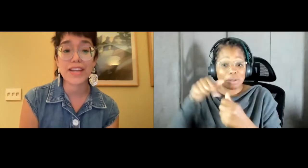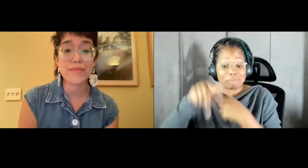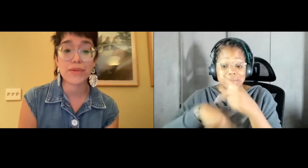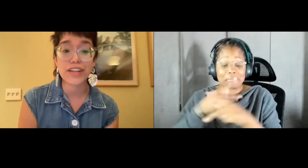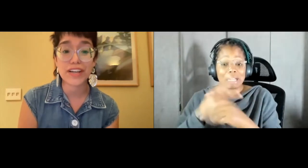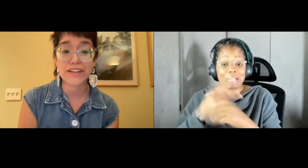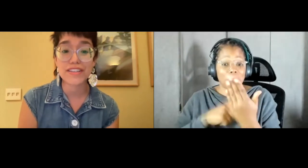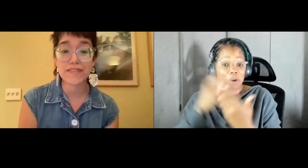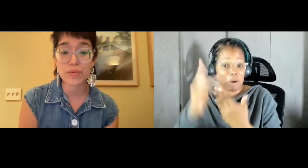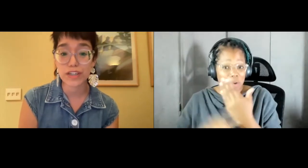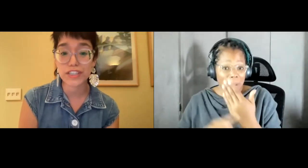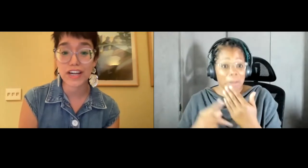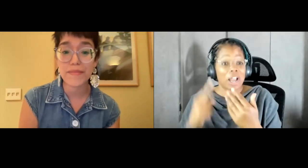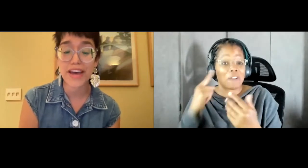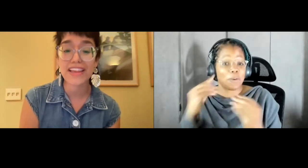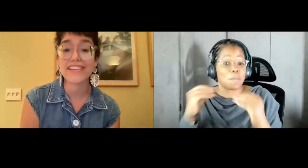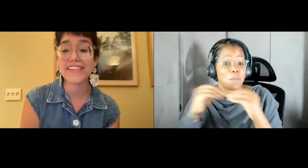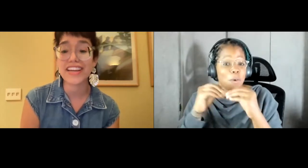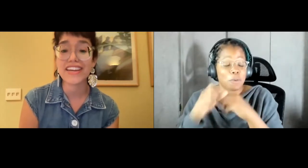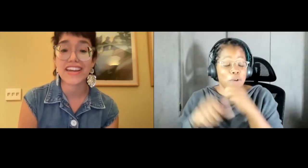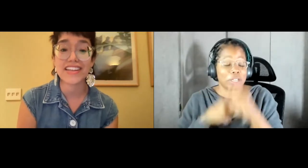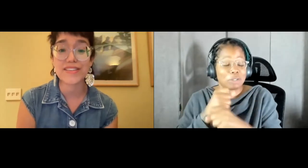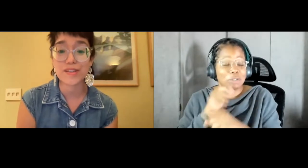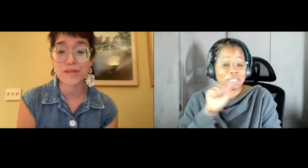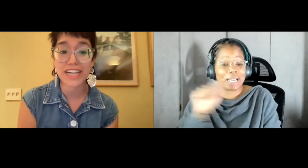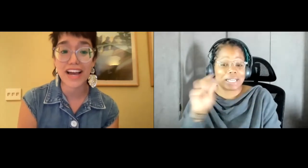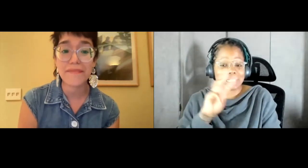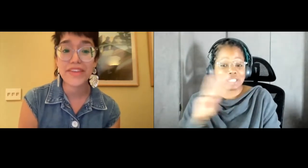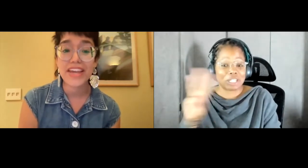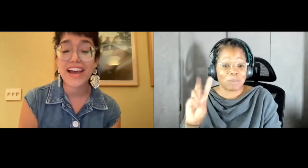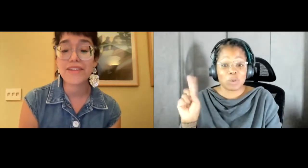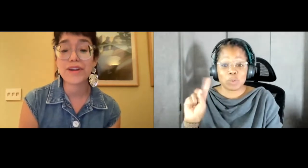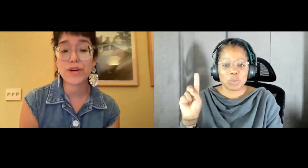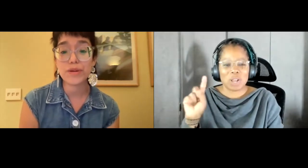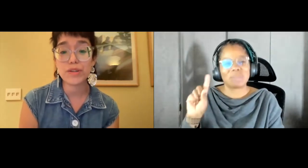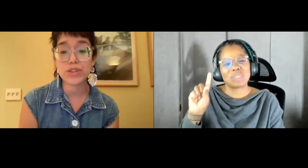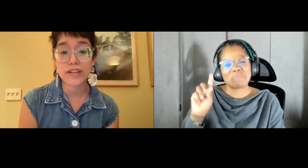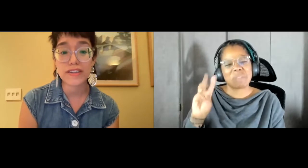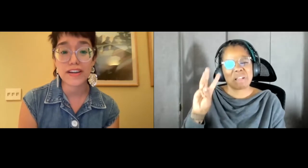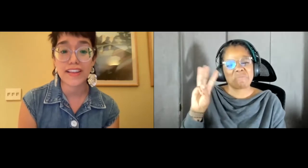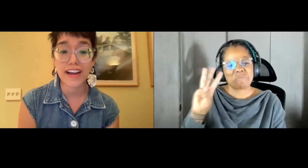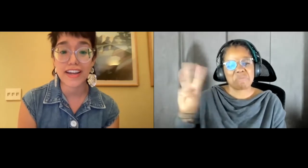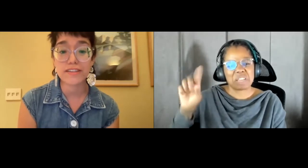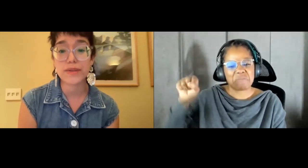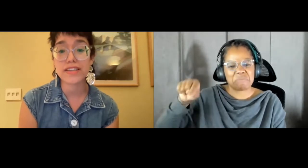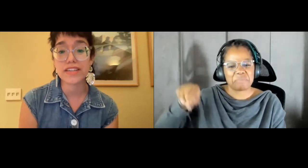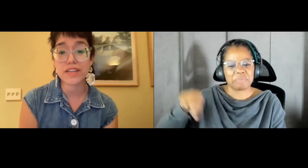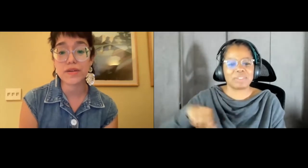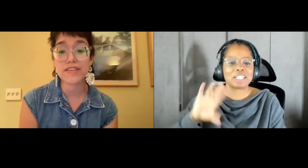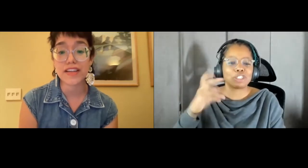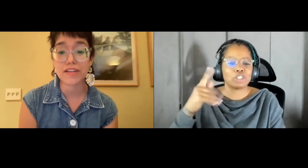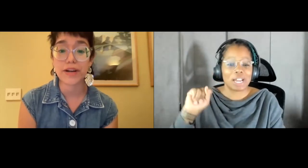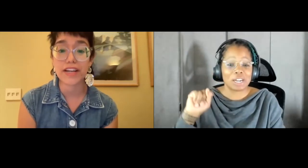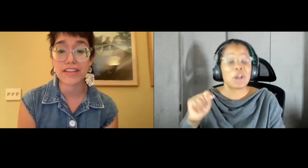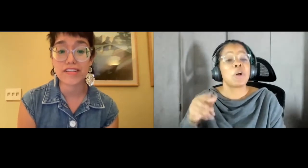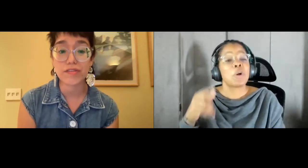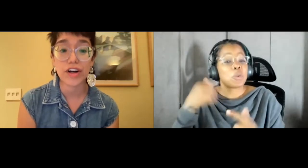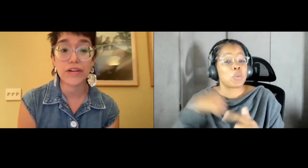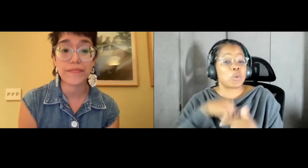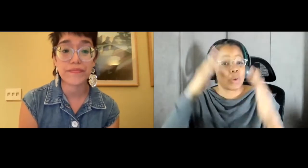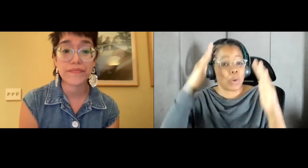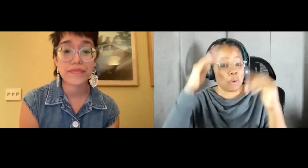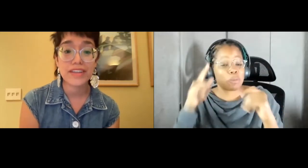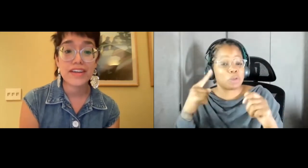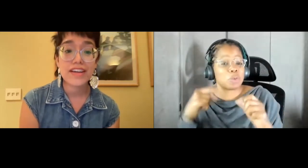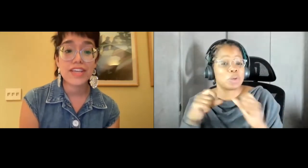and many more years of the workshop at the link in the Zoom chat, and we hope you will join us online as we continue to celebrate this